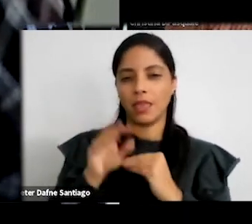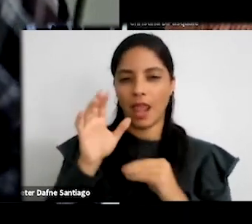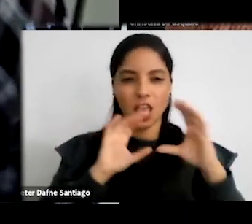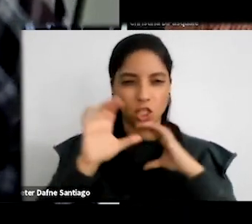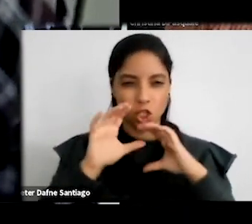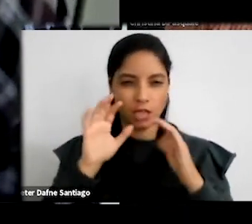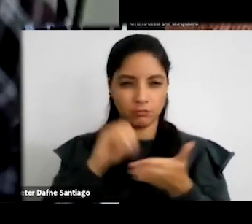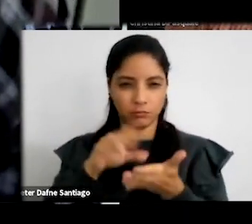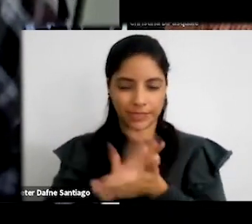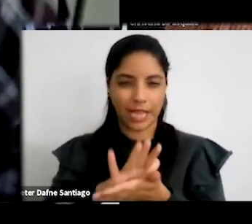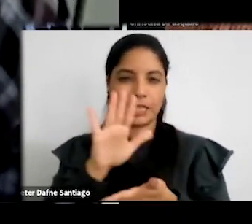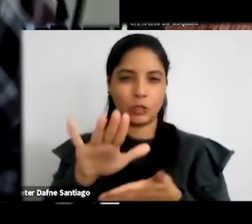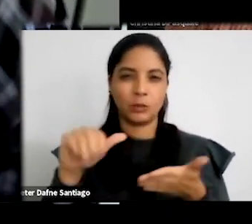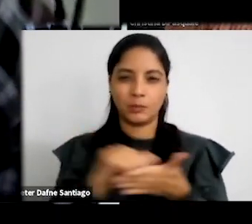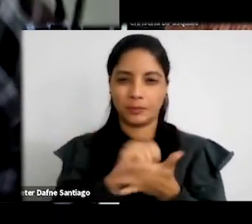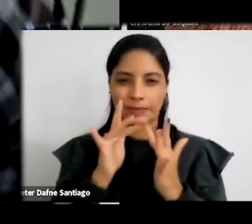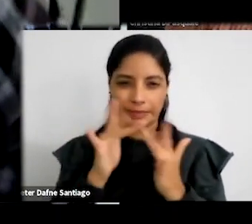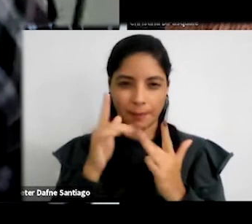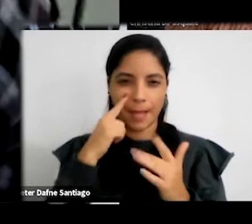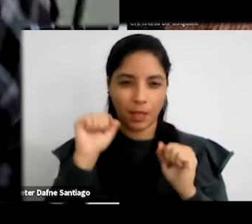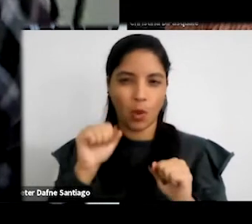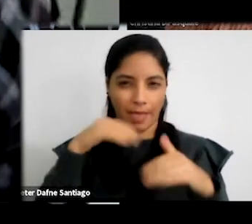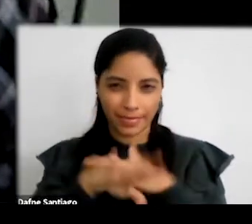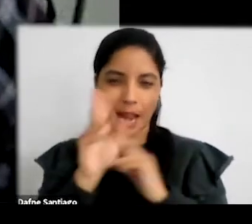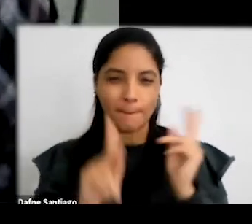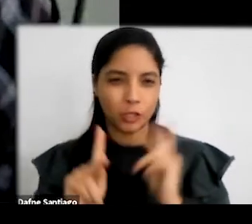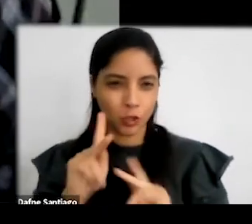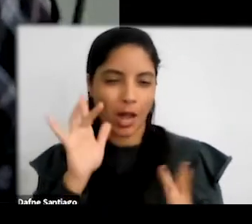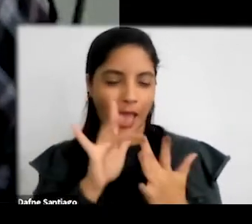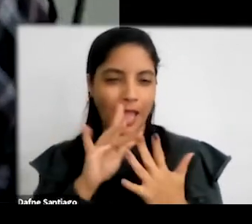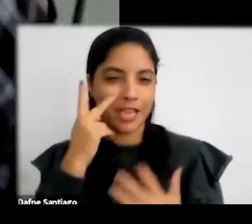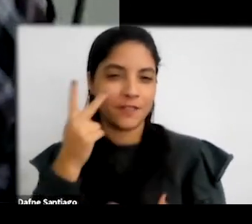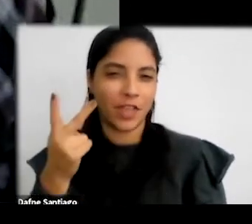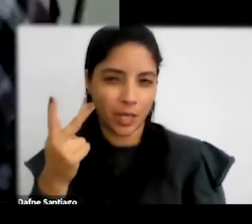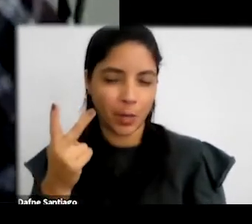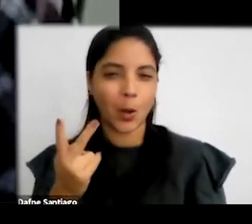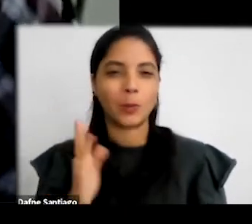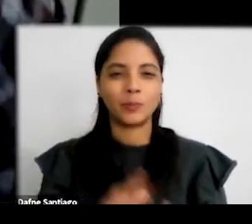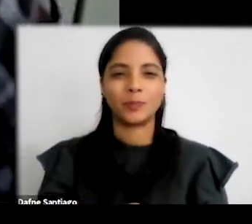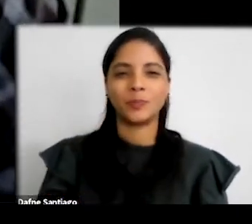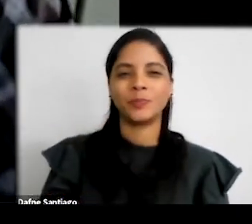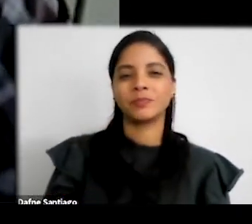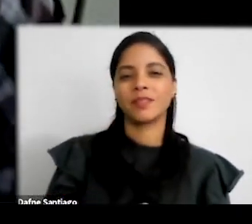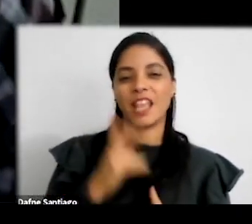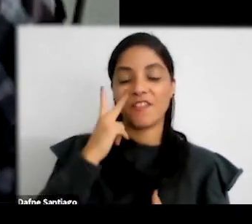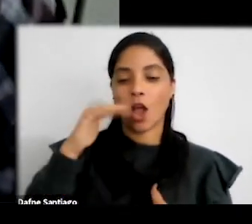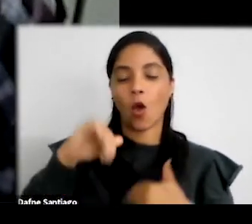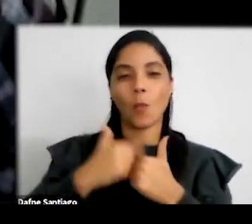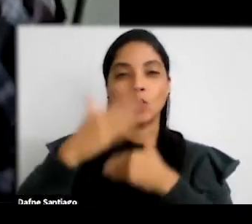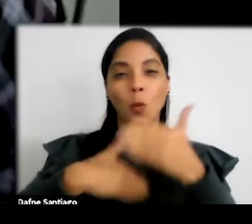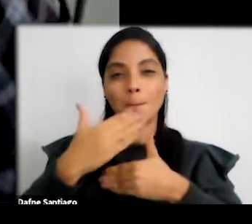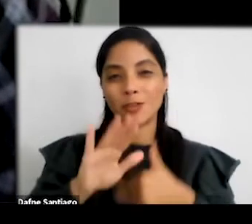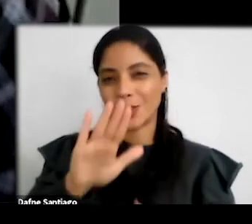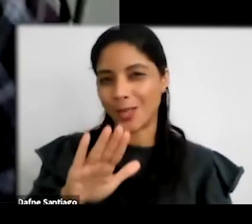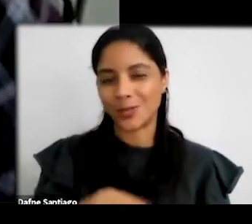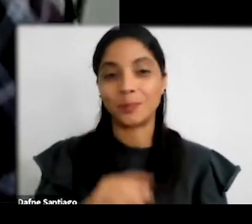Barrio Television, and it has a great slideshow about your process and the rationale behind why you